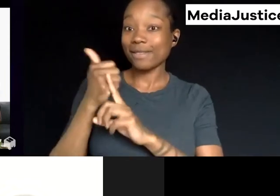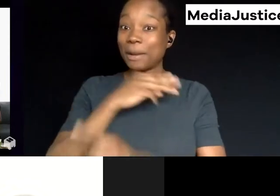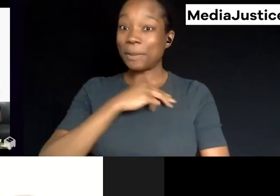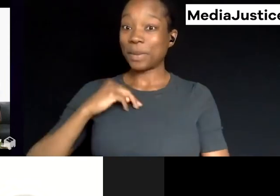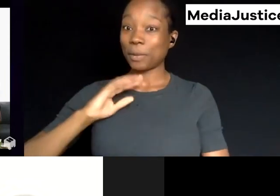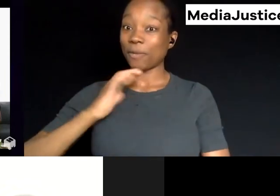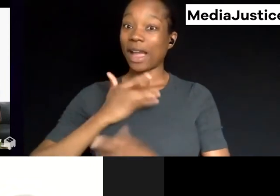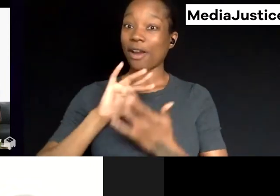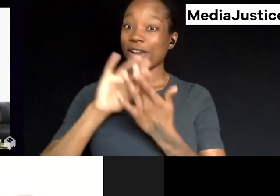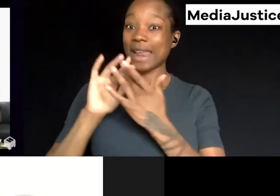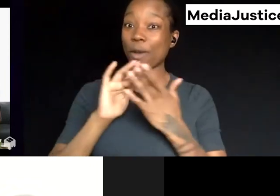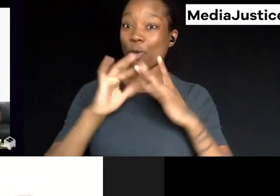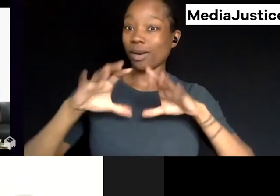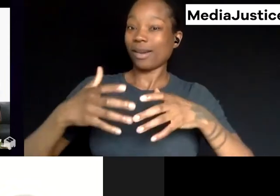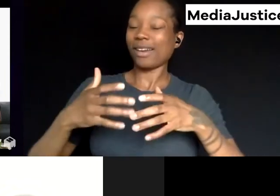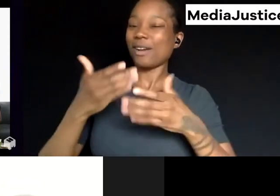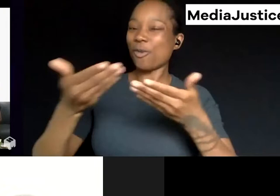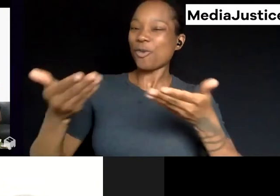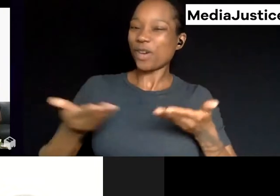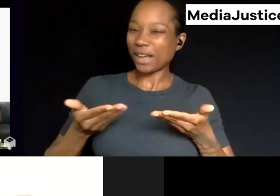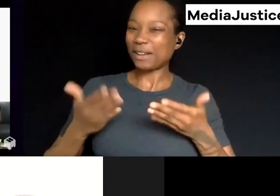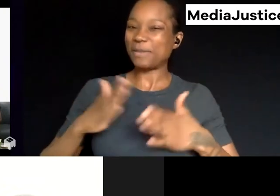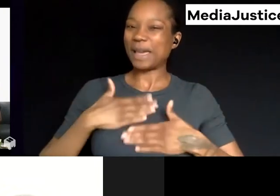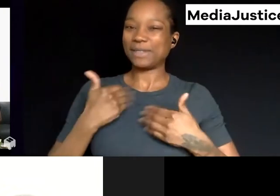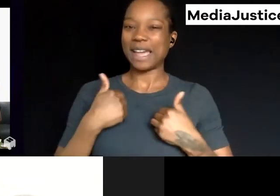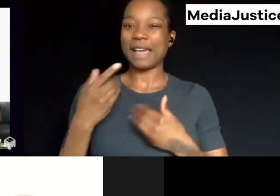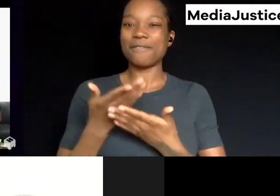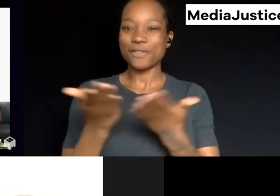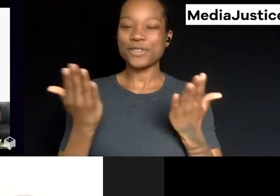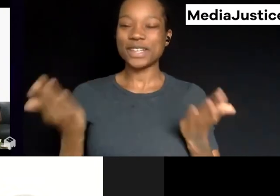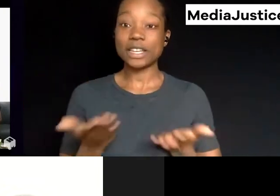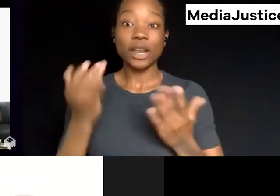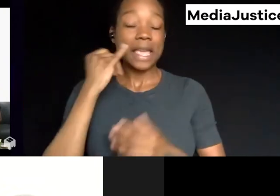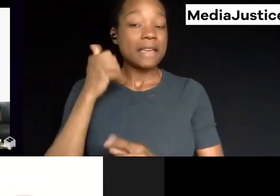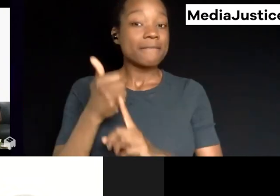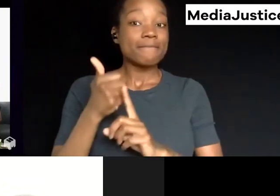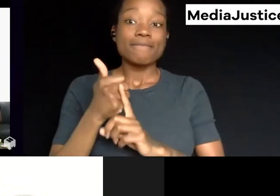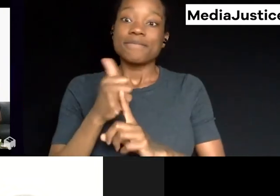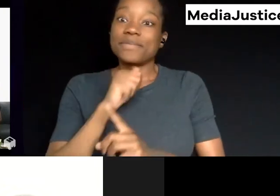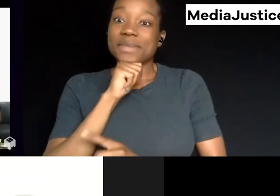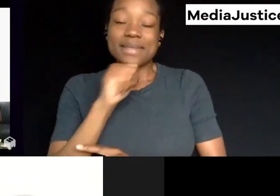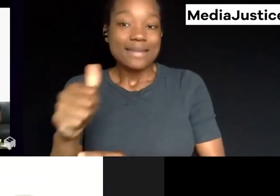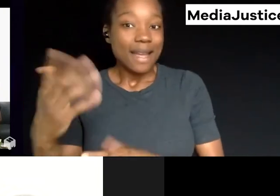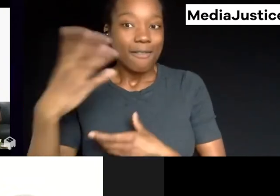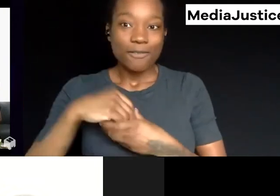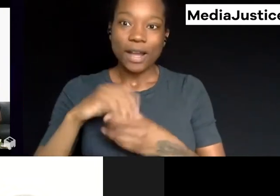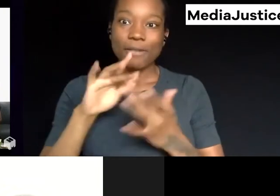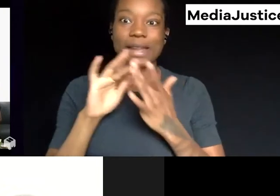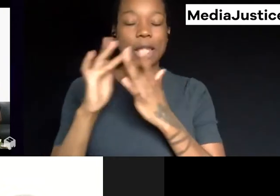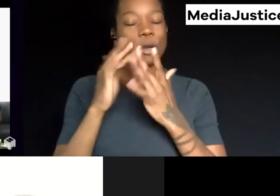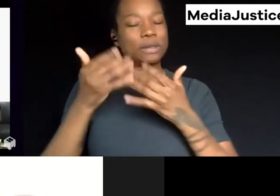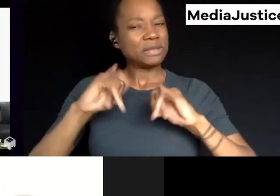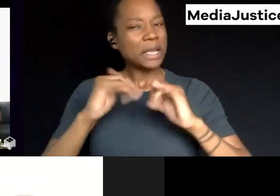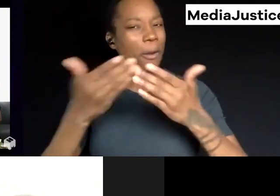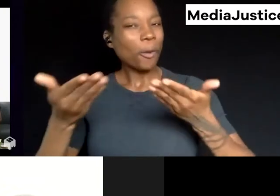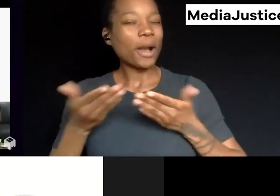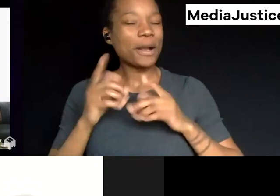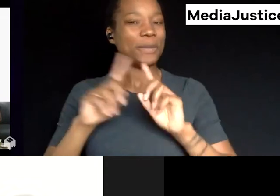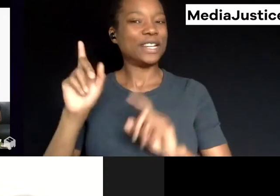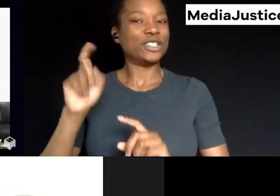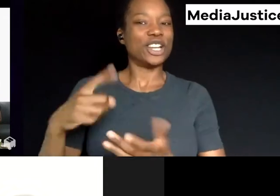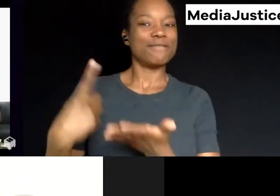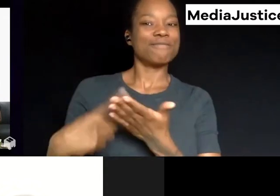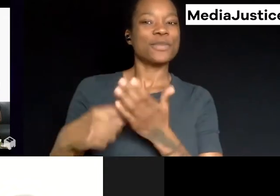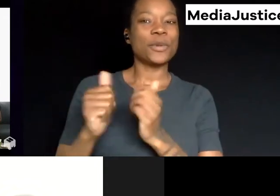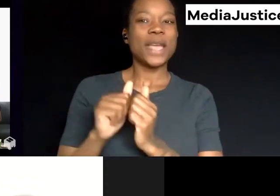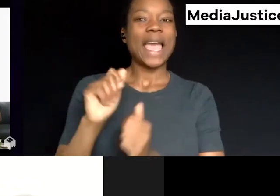And if you're not a member of the network, we still welcome you, but you should talk to Adriana about joining. All right. So again,